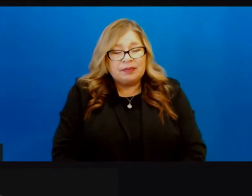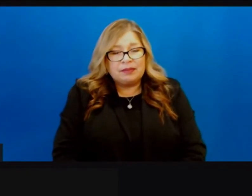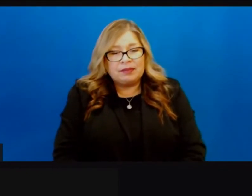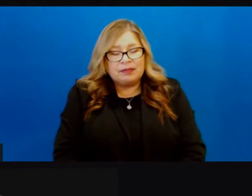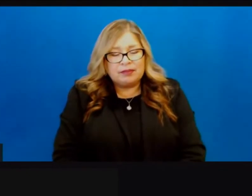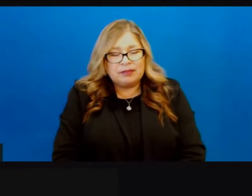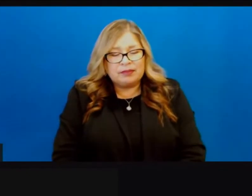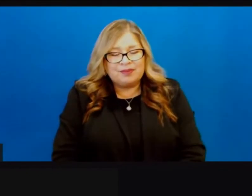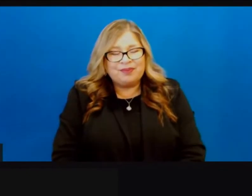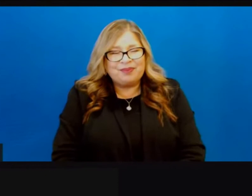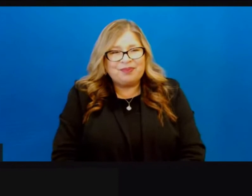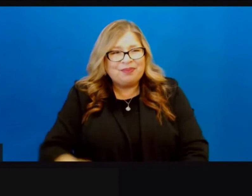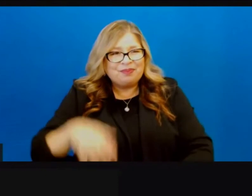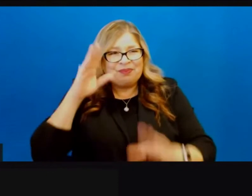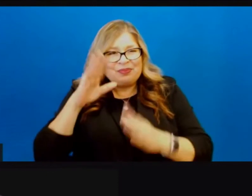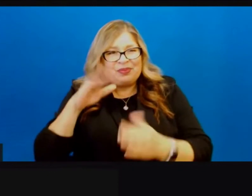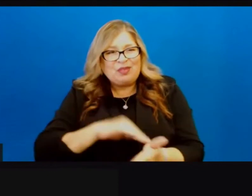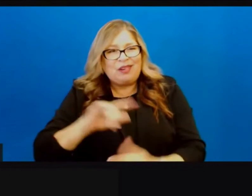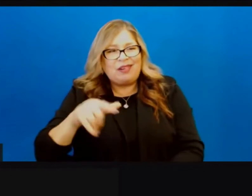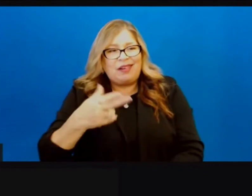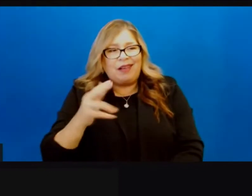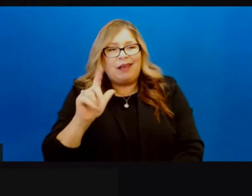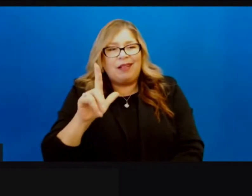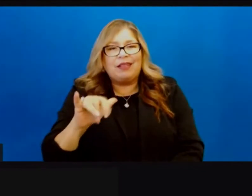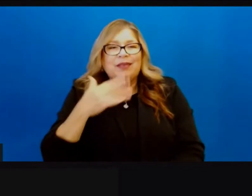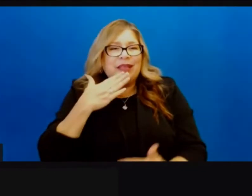Hi, Dr. Galley. Thank you for taking the questions.